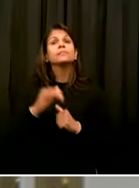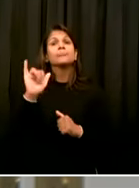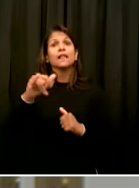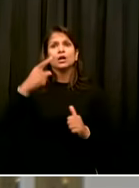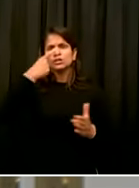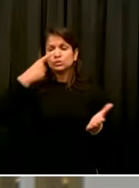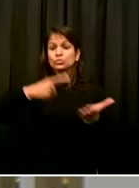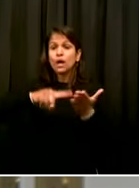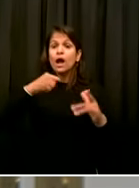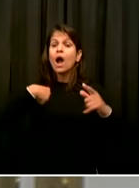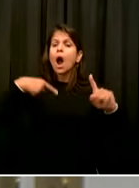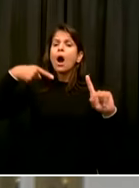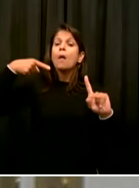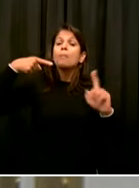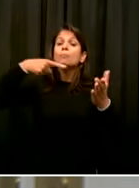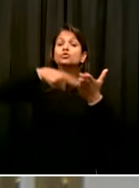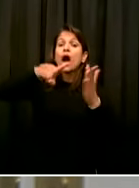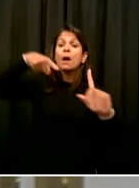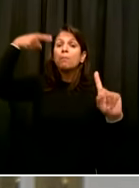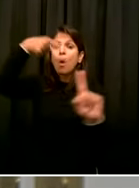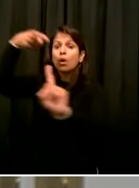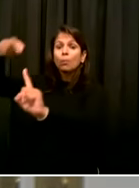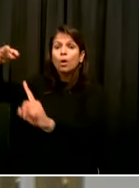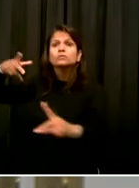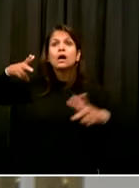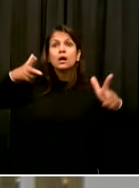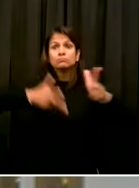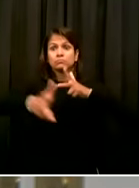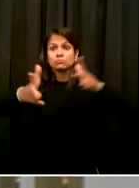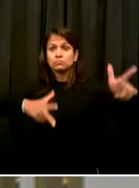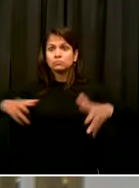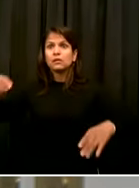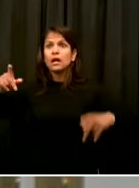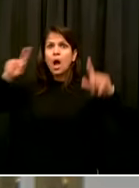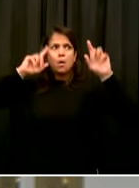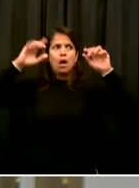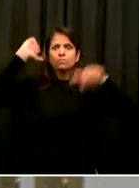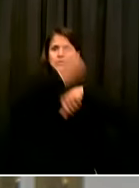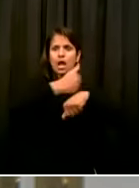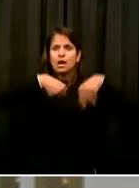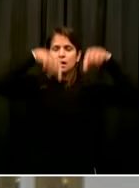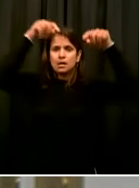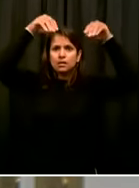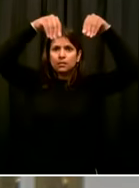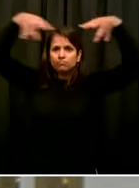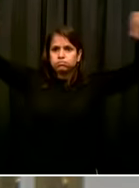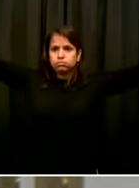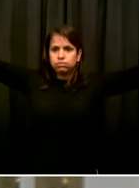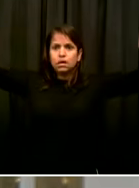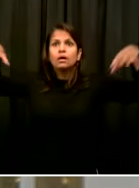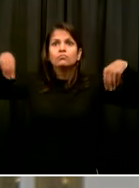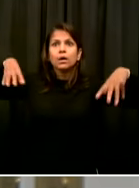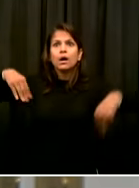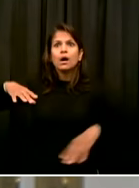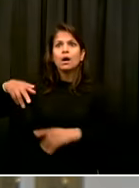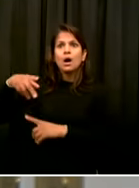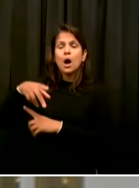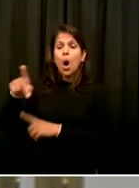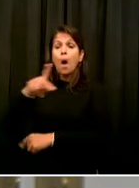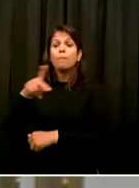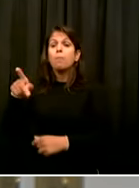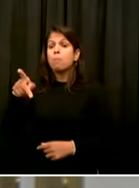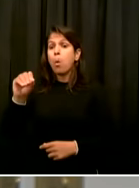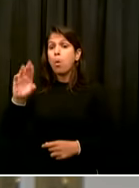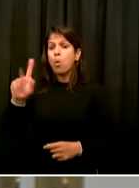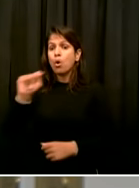City, and we're also going to investigate large gatherings that are illegal even before COVID-19 hit New York City.